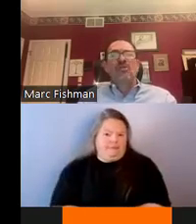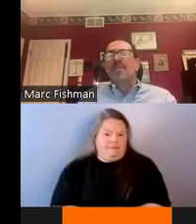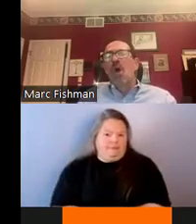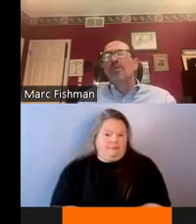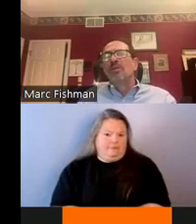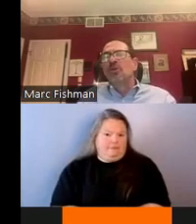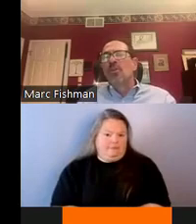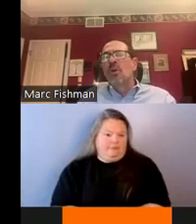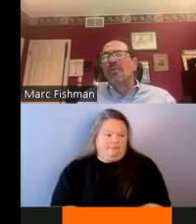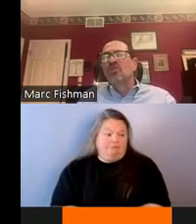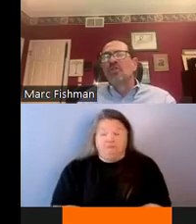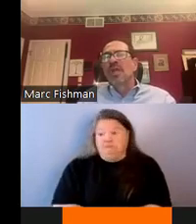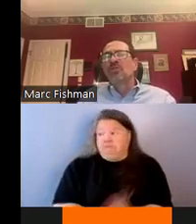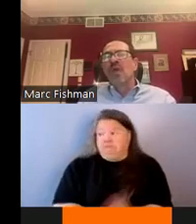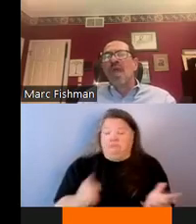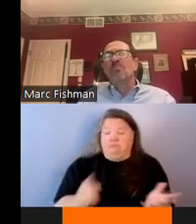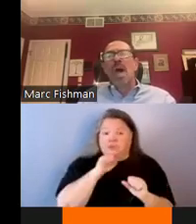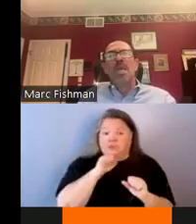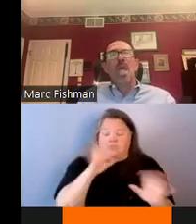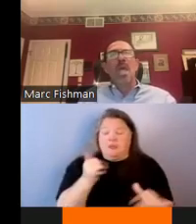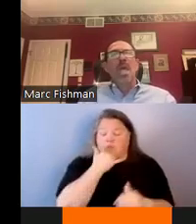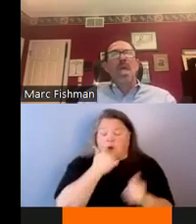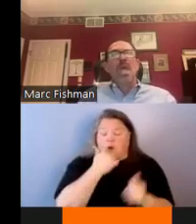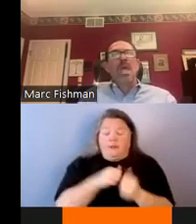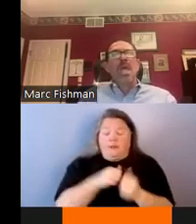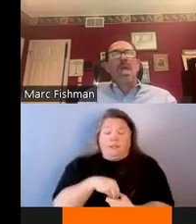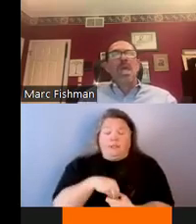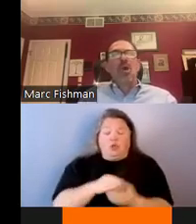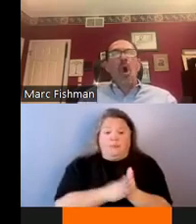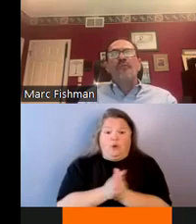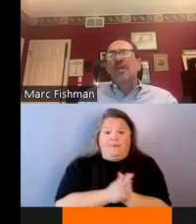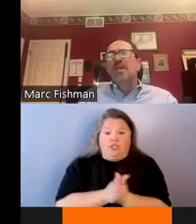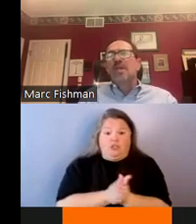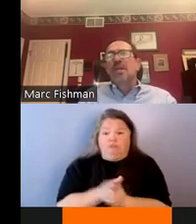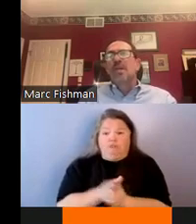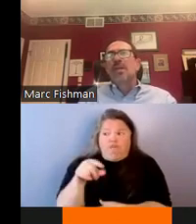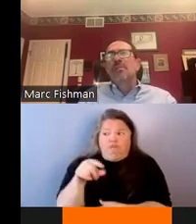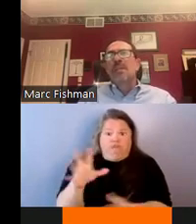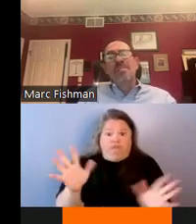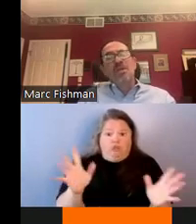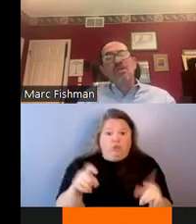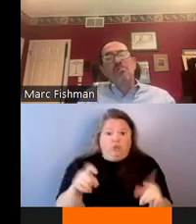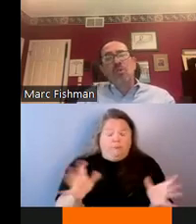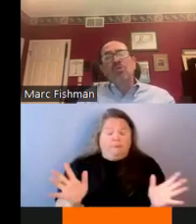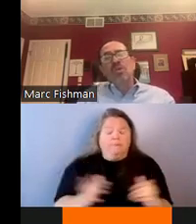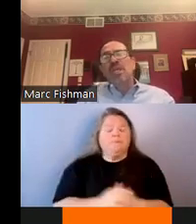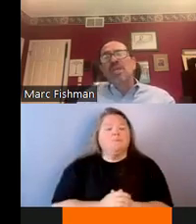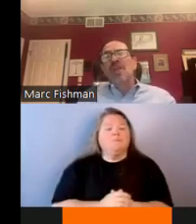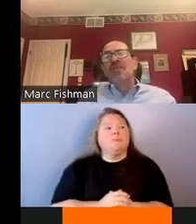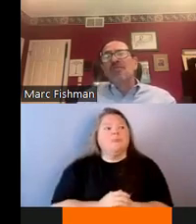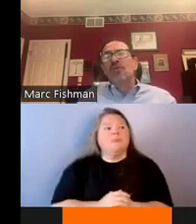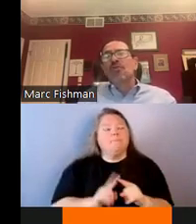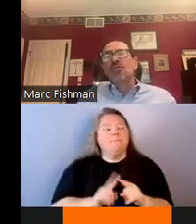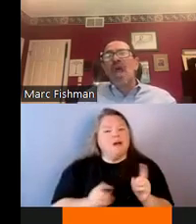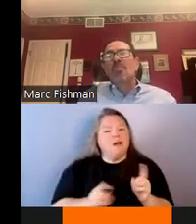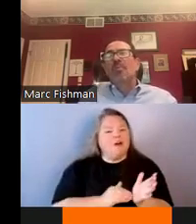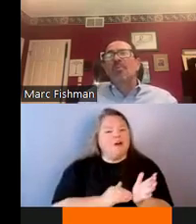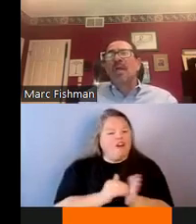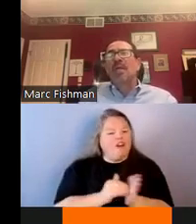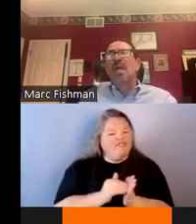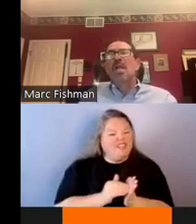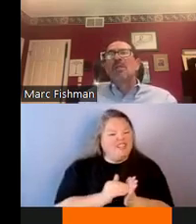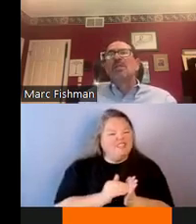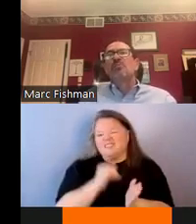And there's nothing wrong with internal motivation. That's great. But it often, maybe mostly, is not the first